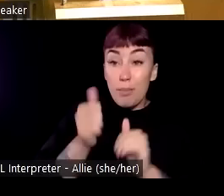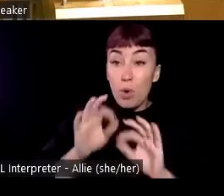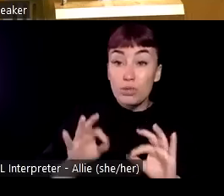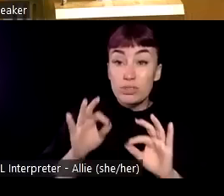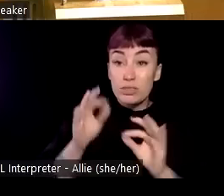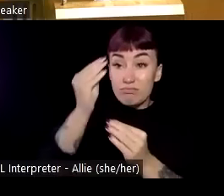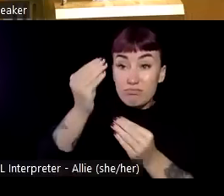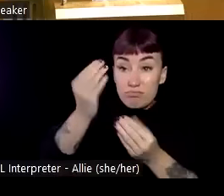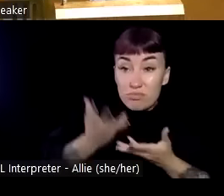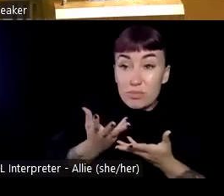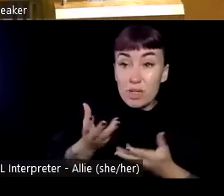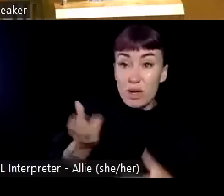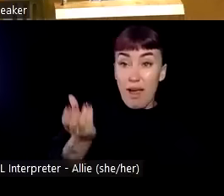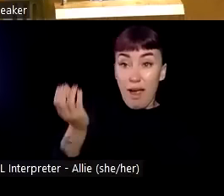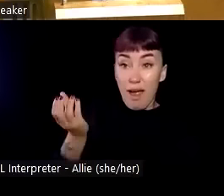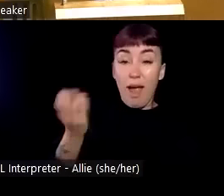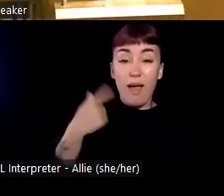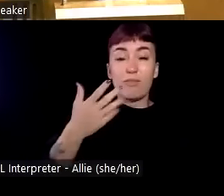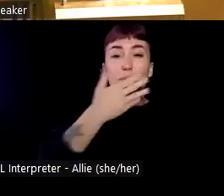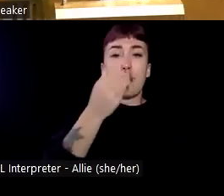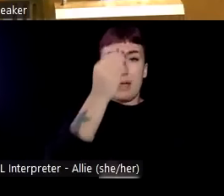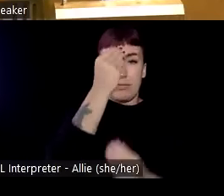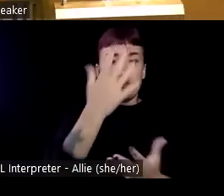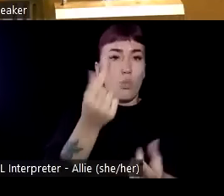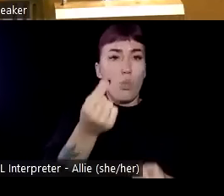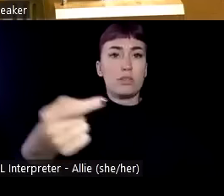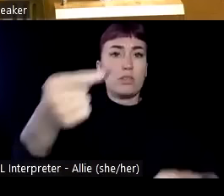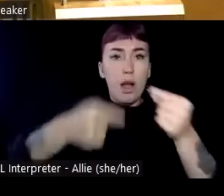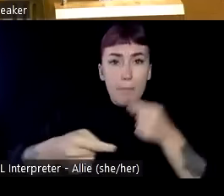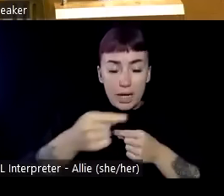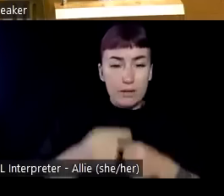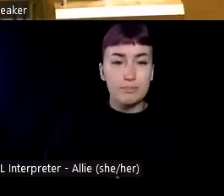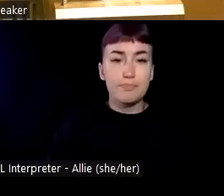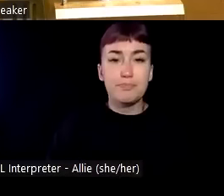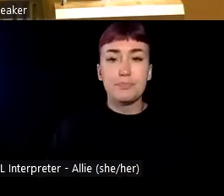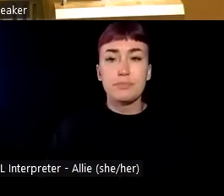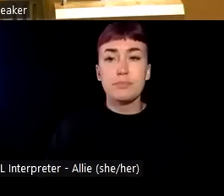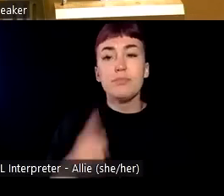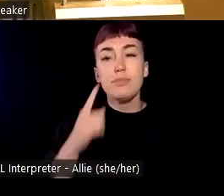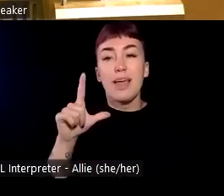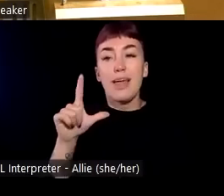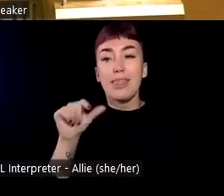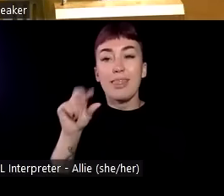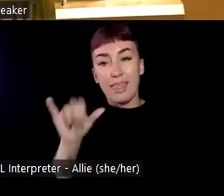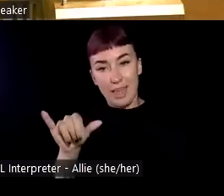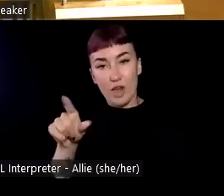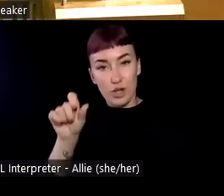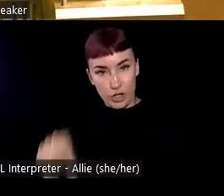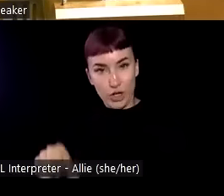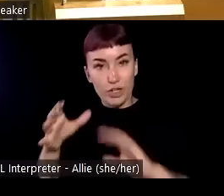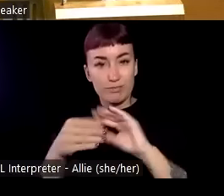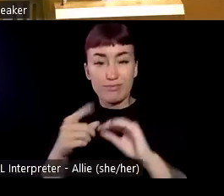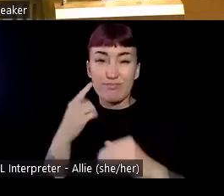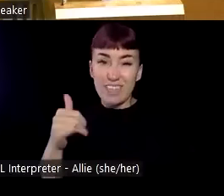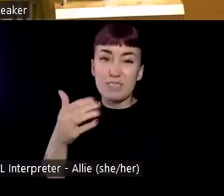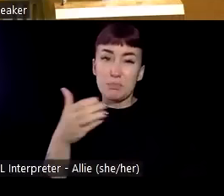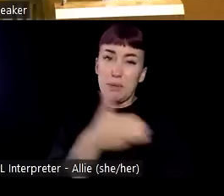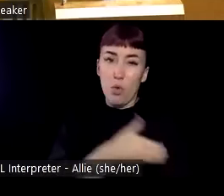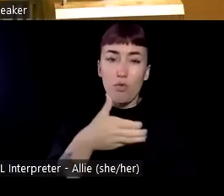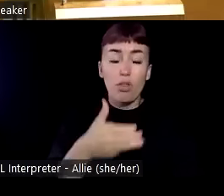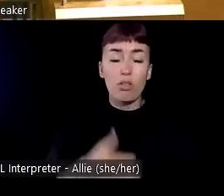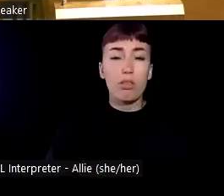hand gives the best information about what's to come, which I think, as Larry could probably attest to, is a really powerful thing,